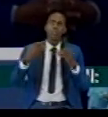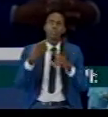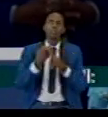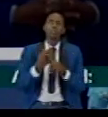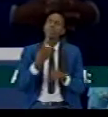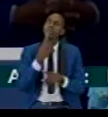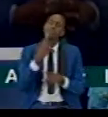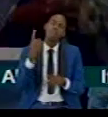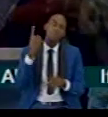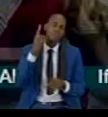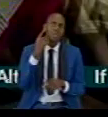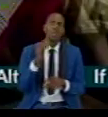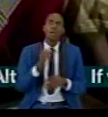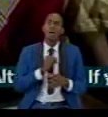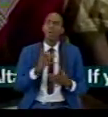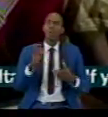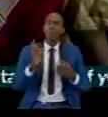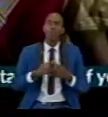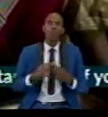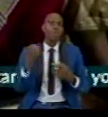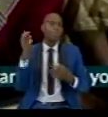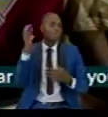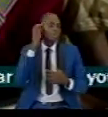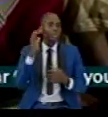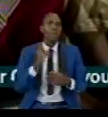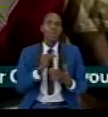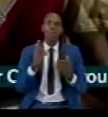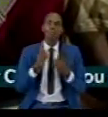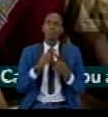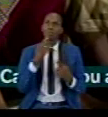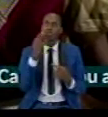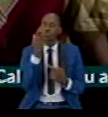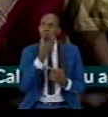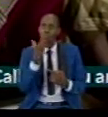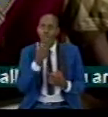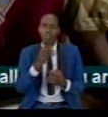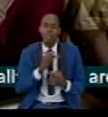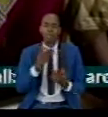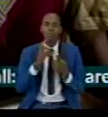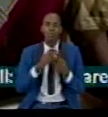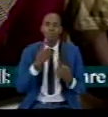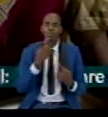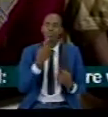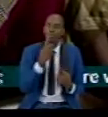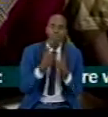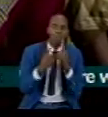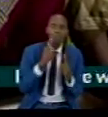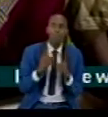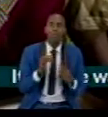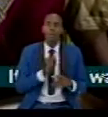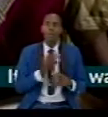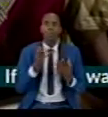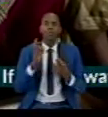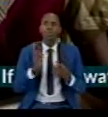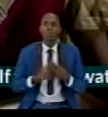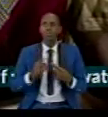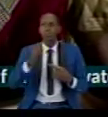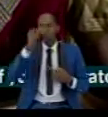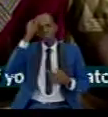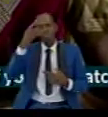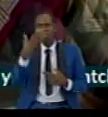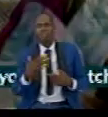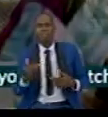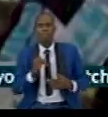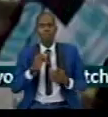praying be let your voice be heard in the court of Heaven let Heaven know that somebody is is expecting